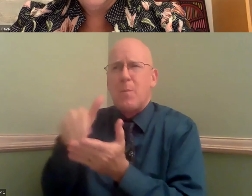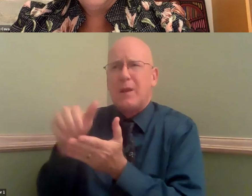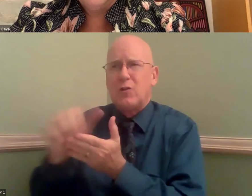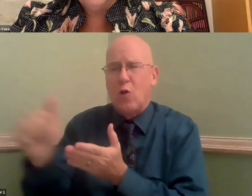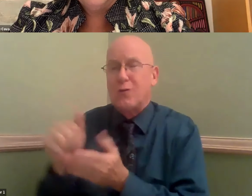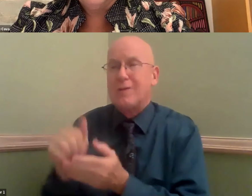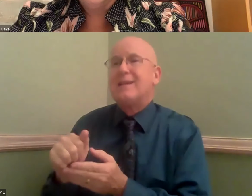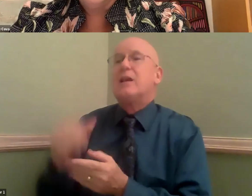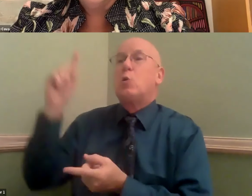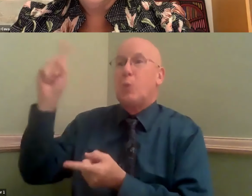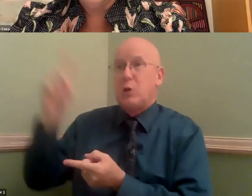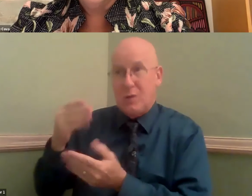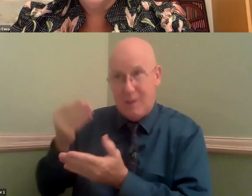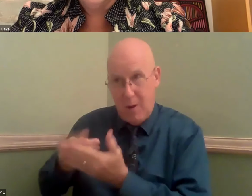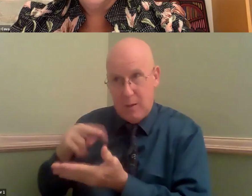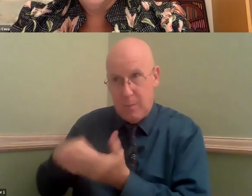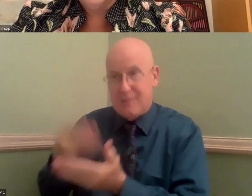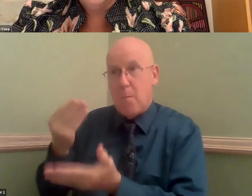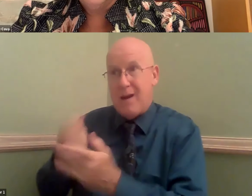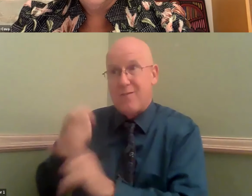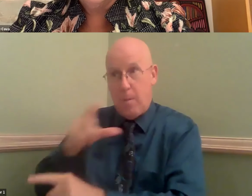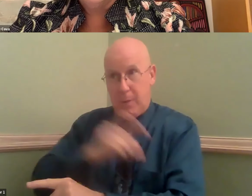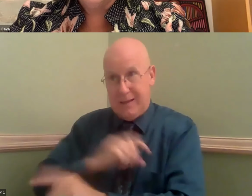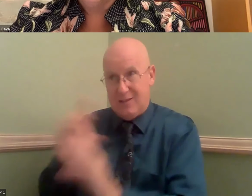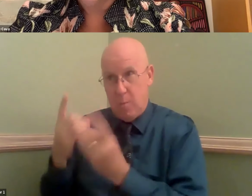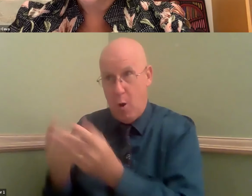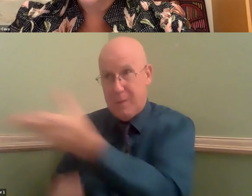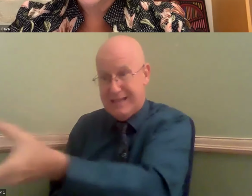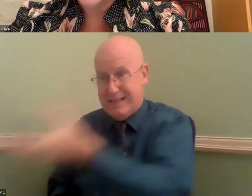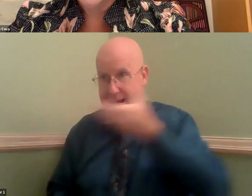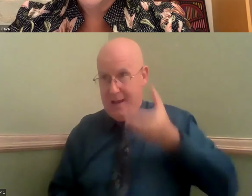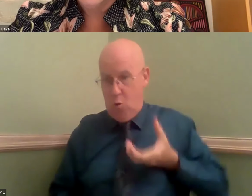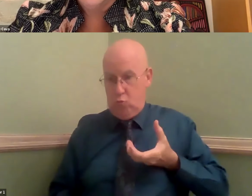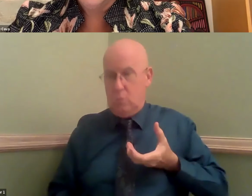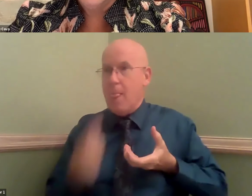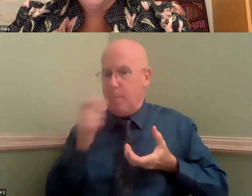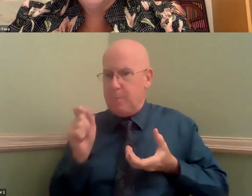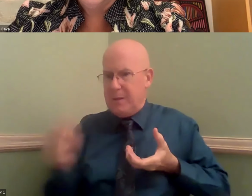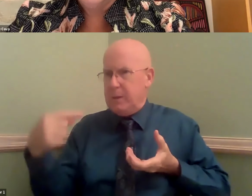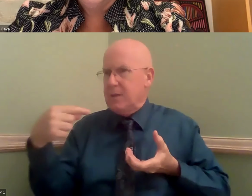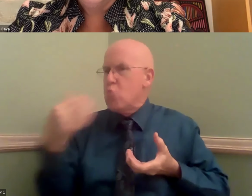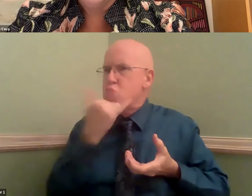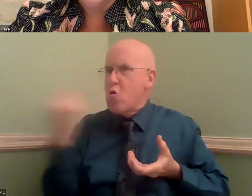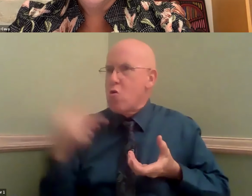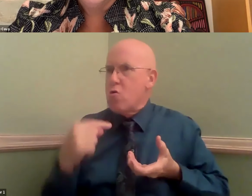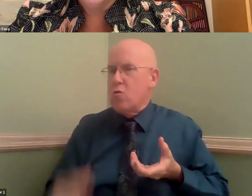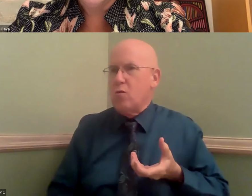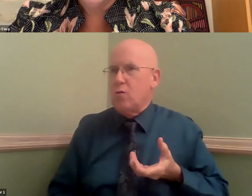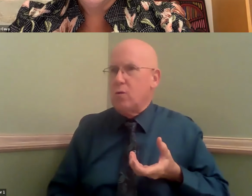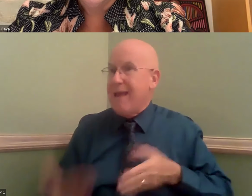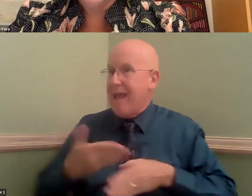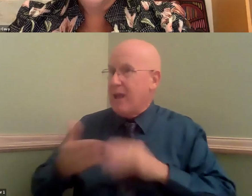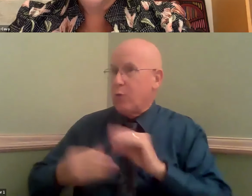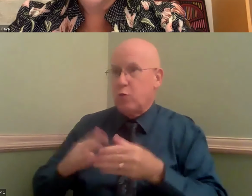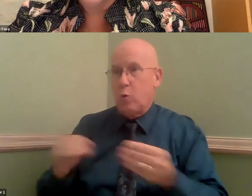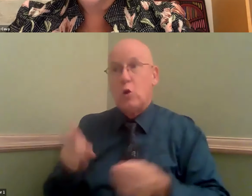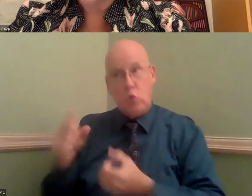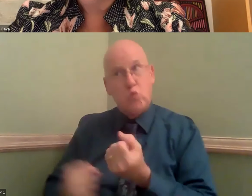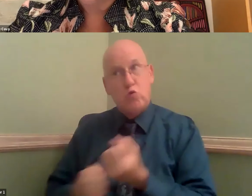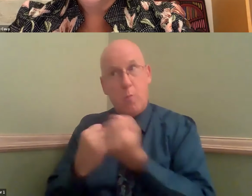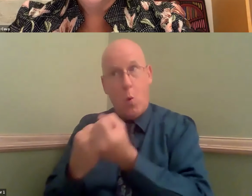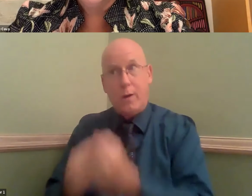the police means taking away money from the police department, period. End of story. You've been supportive of that because